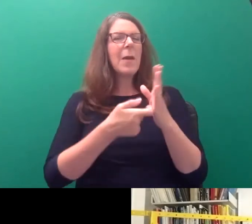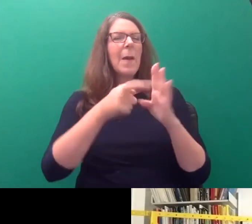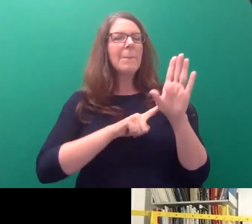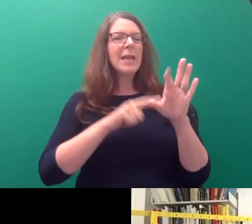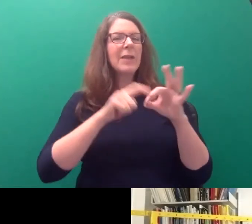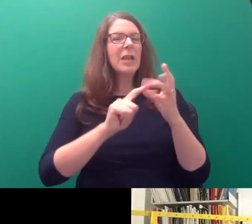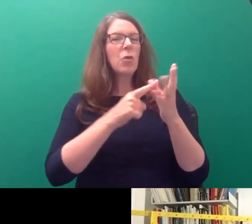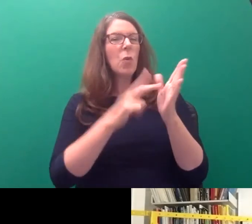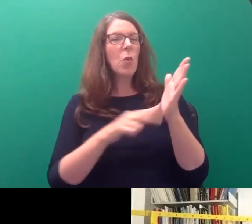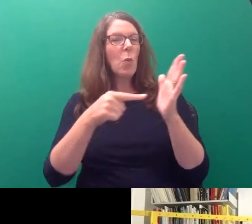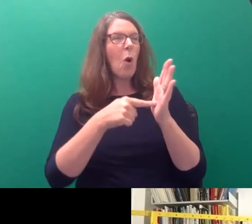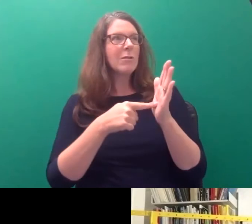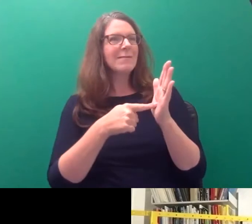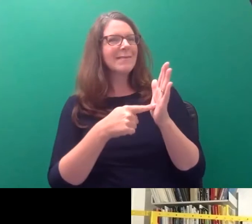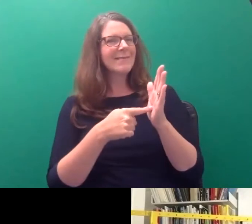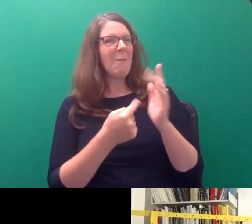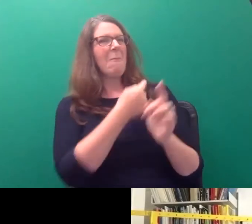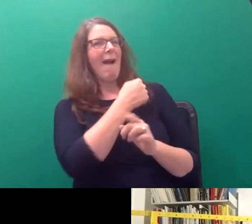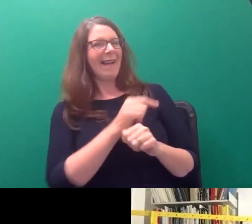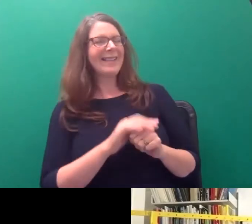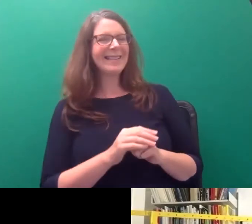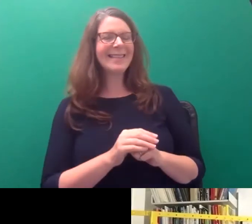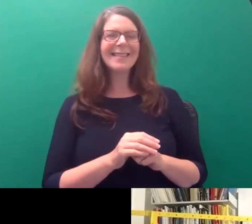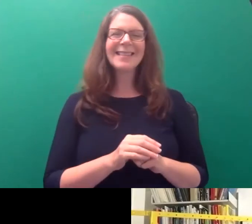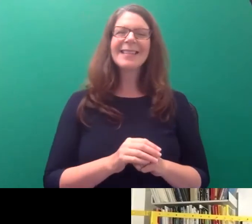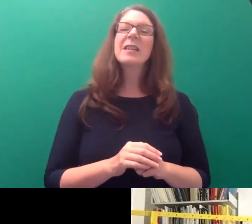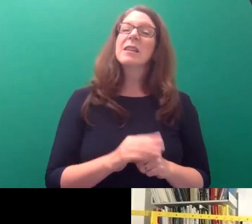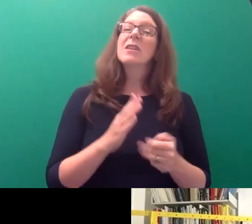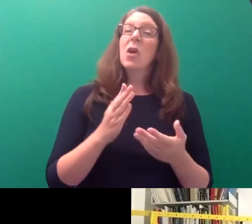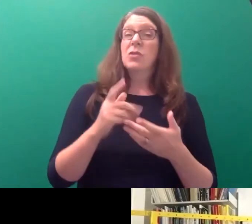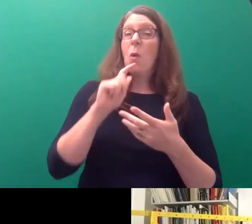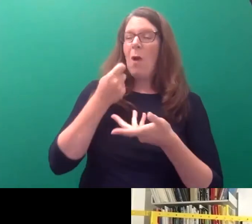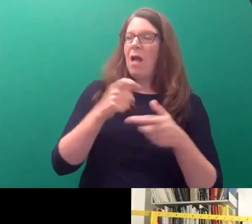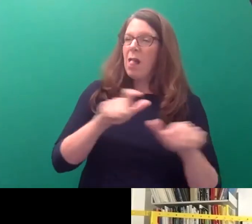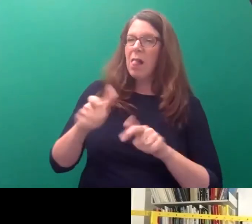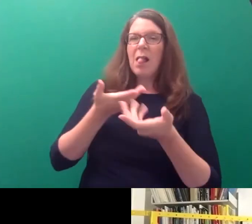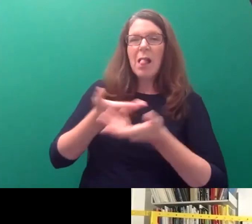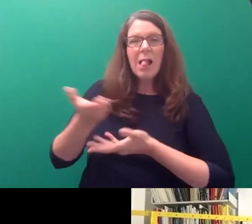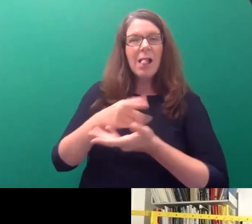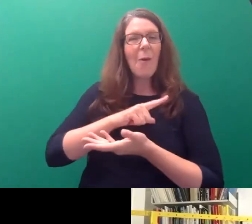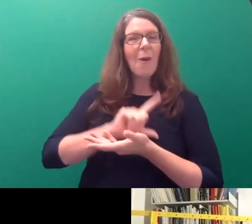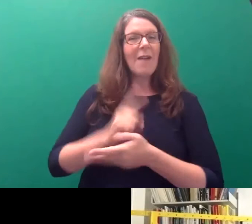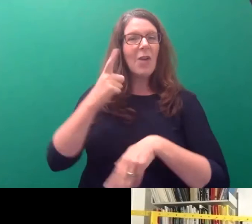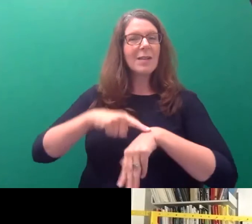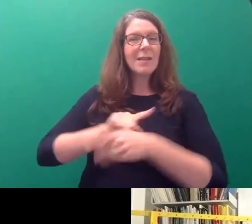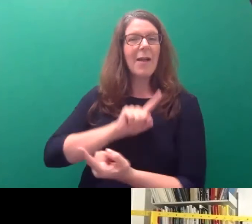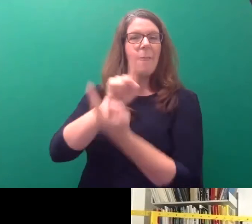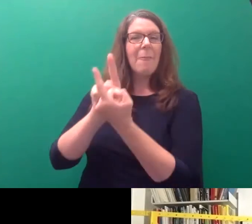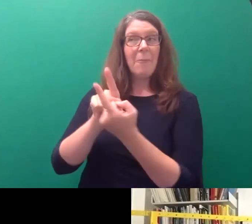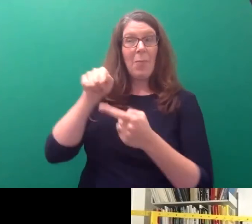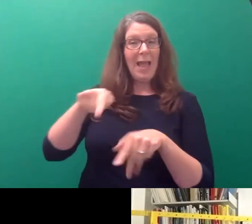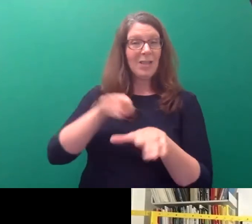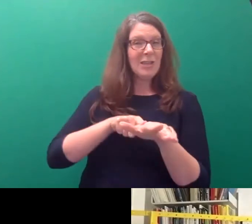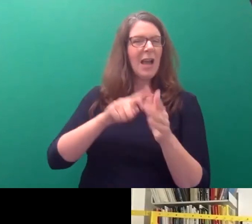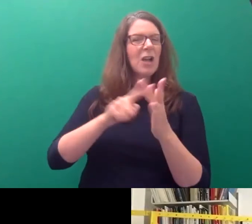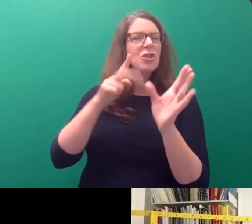that actually we've had. Well, I first met April back in January in 2020, earlier this year.